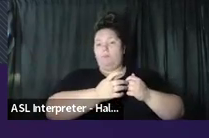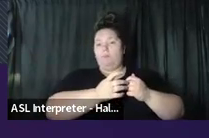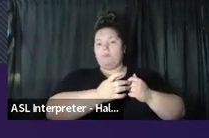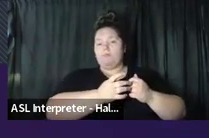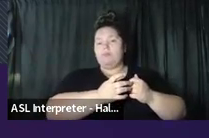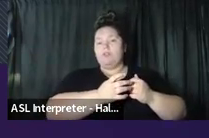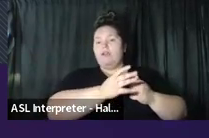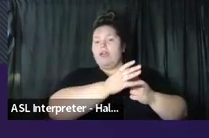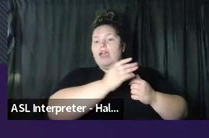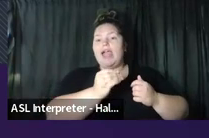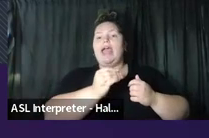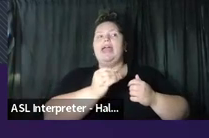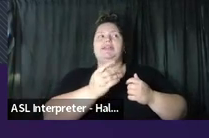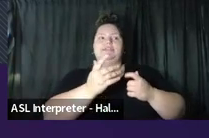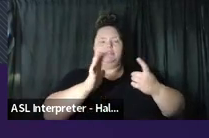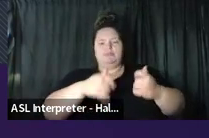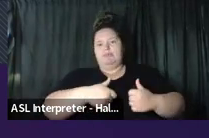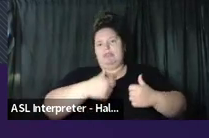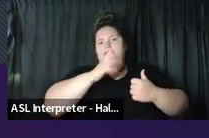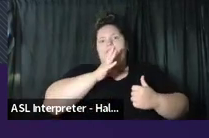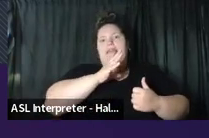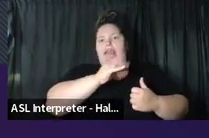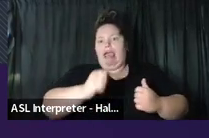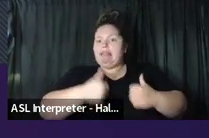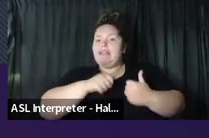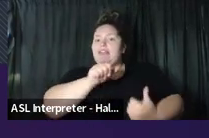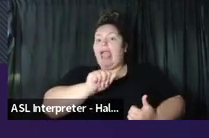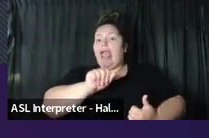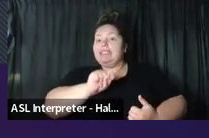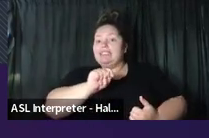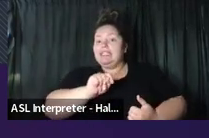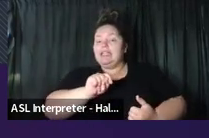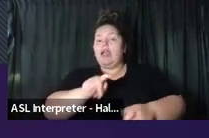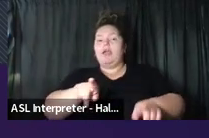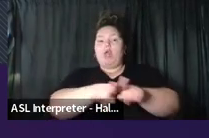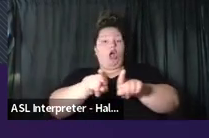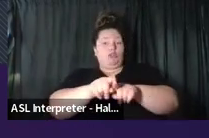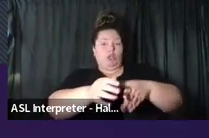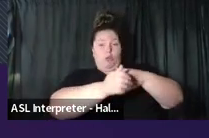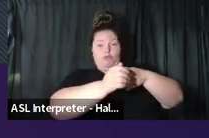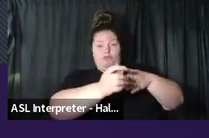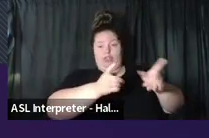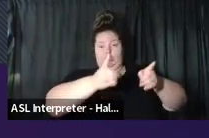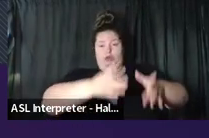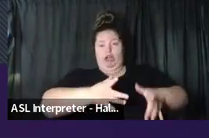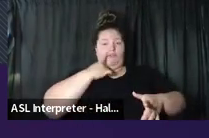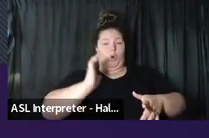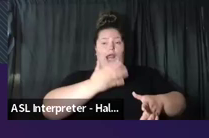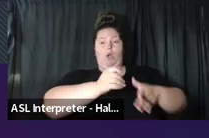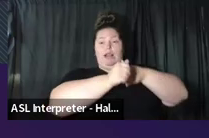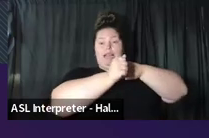and some daily living AT. I'm also the director of our Leaders for Inclusion program, which is a leadership